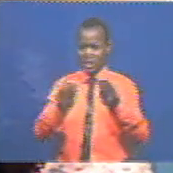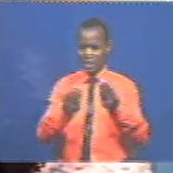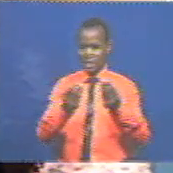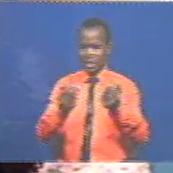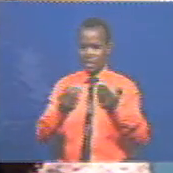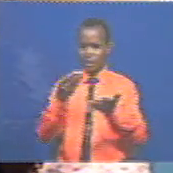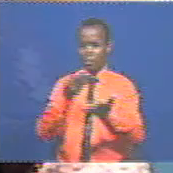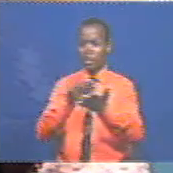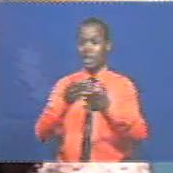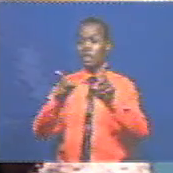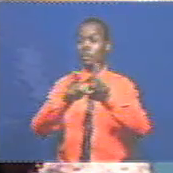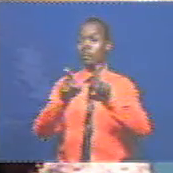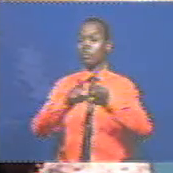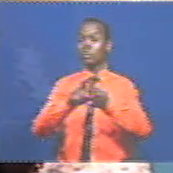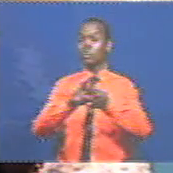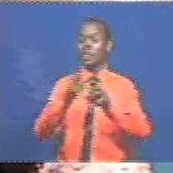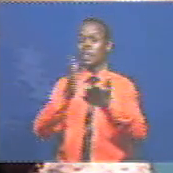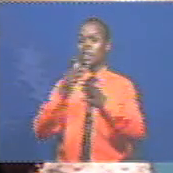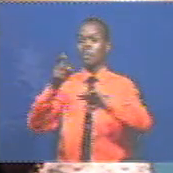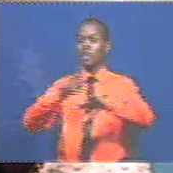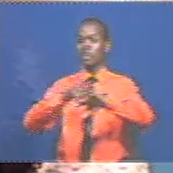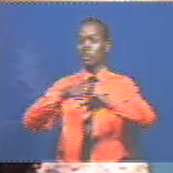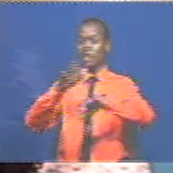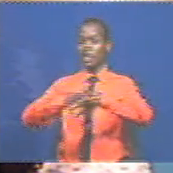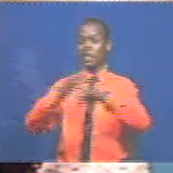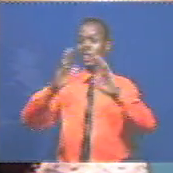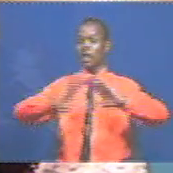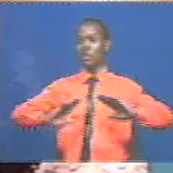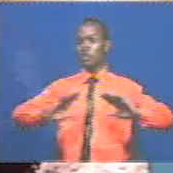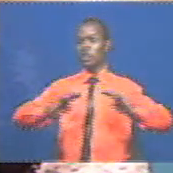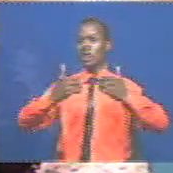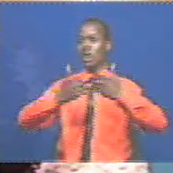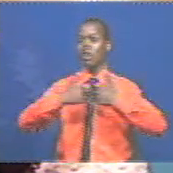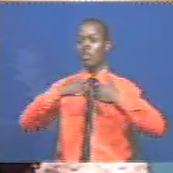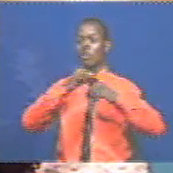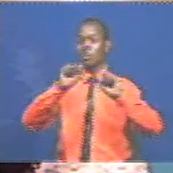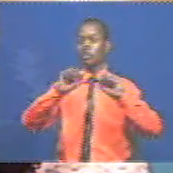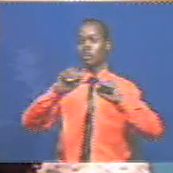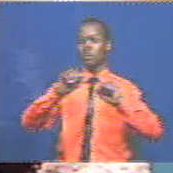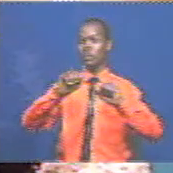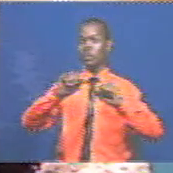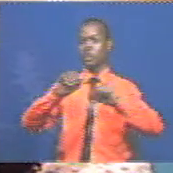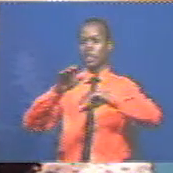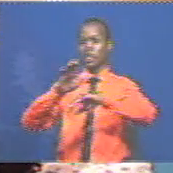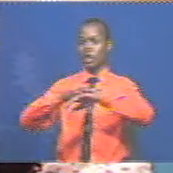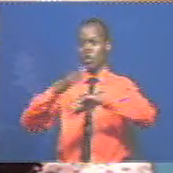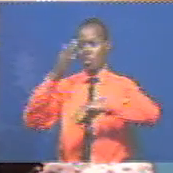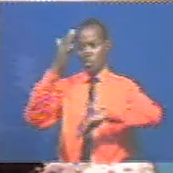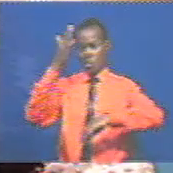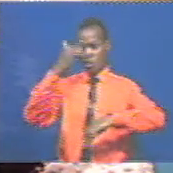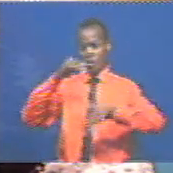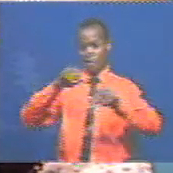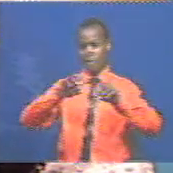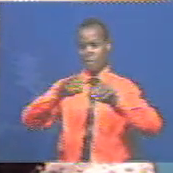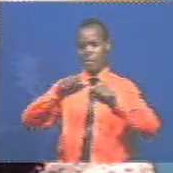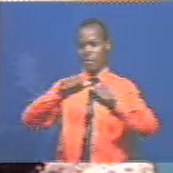which is adequate sometimes the affordable housing is there but it's not accessible yes because it's very far from the work